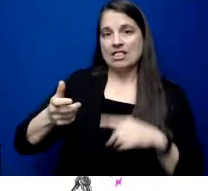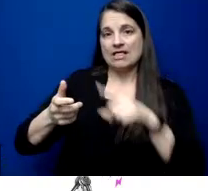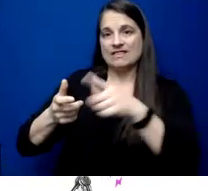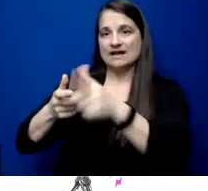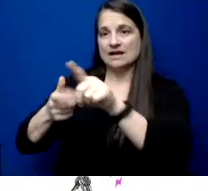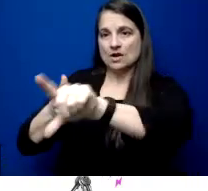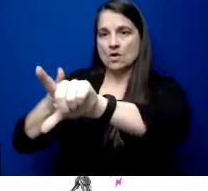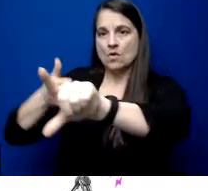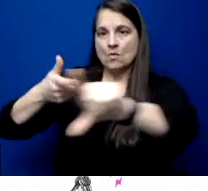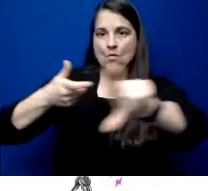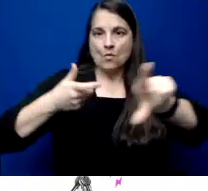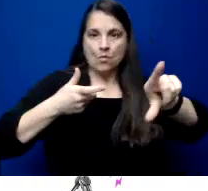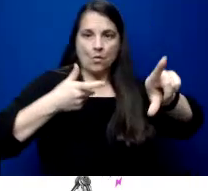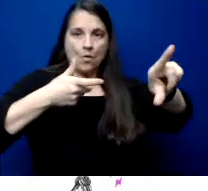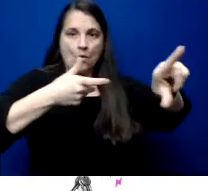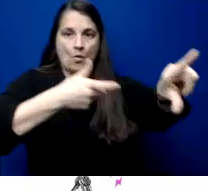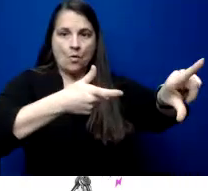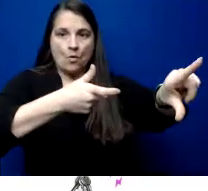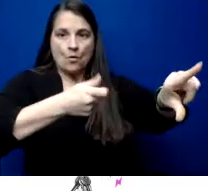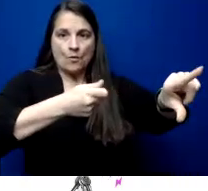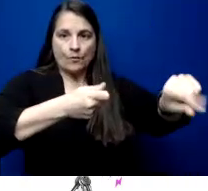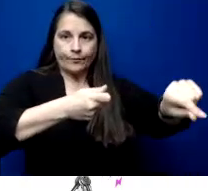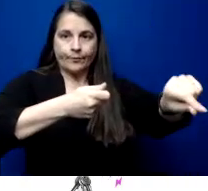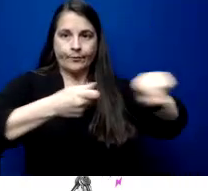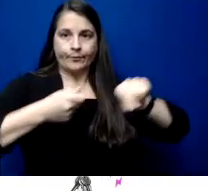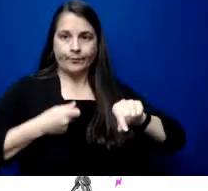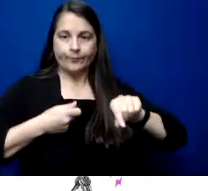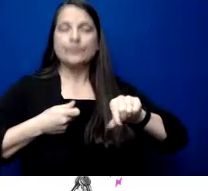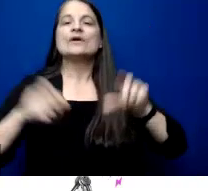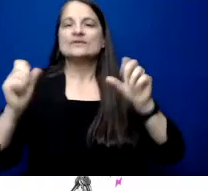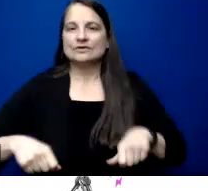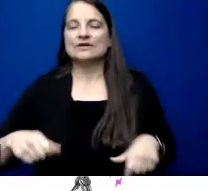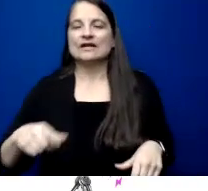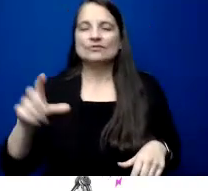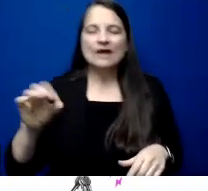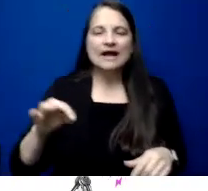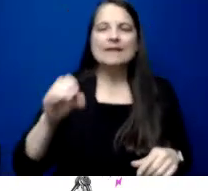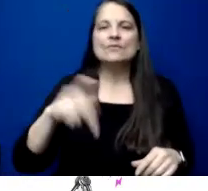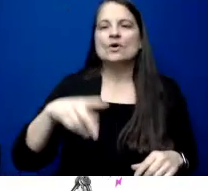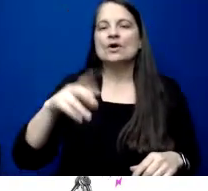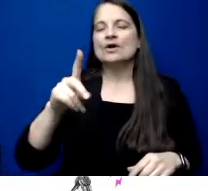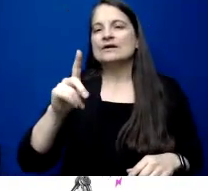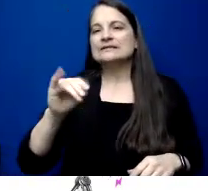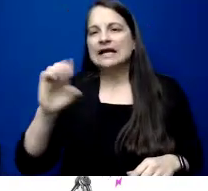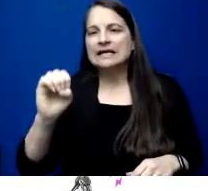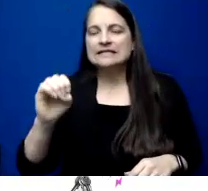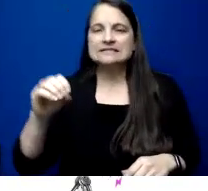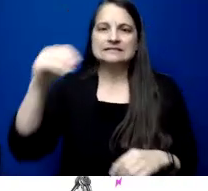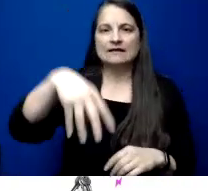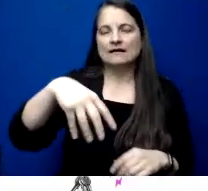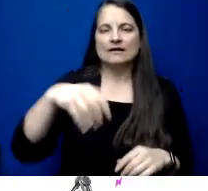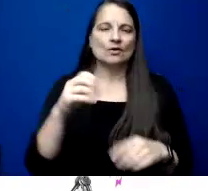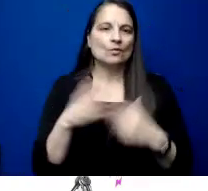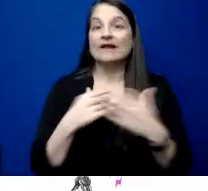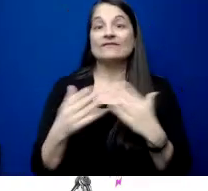and then on the end the grabbers can grab game pieces or drop dice into a dice tower or all kinds of